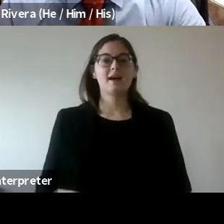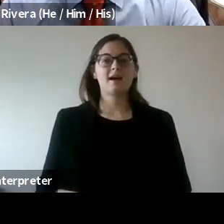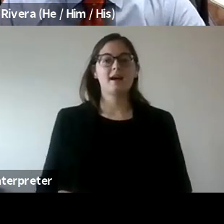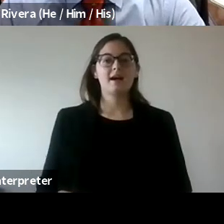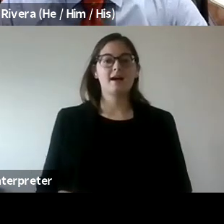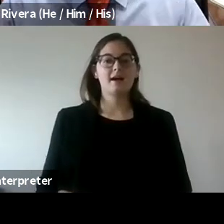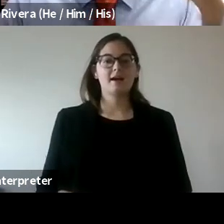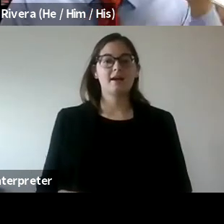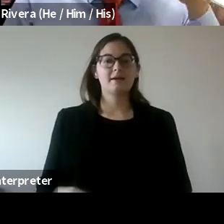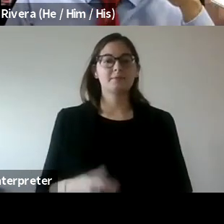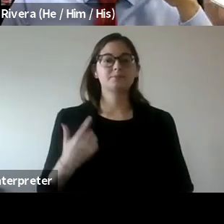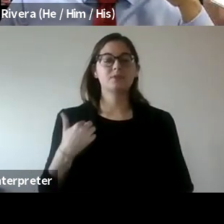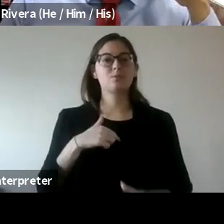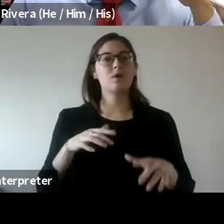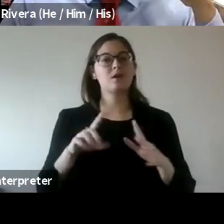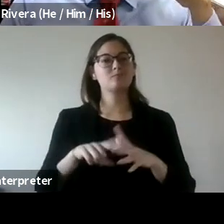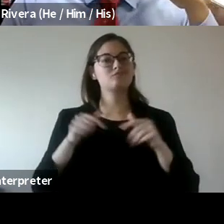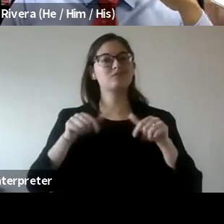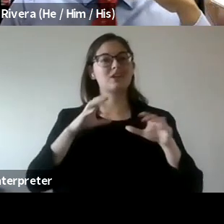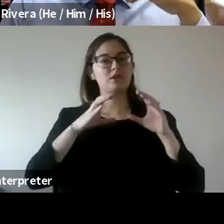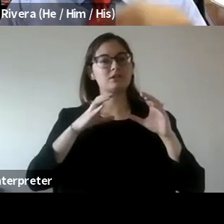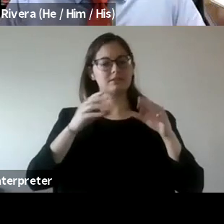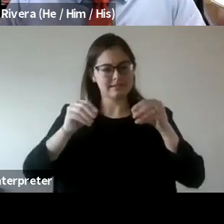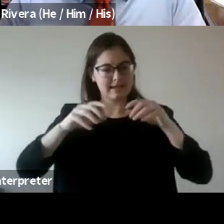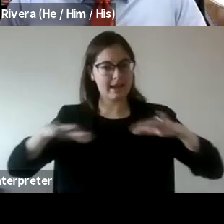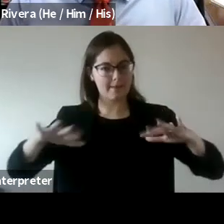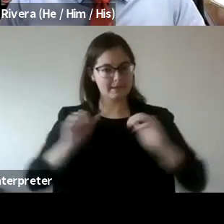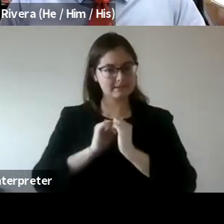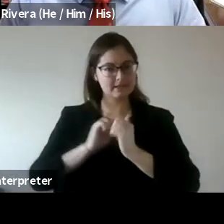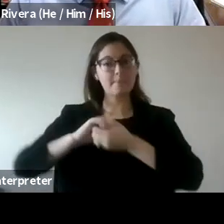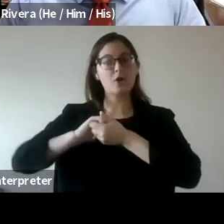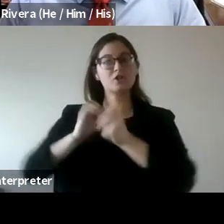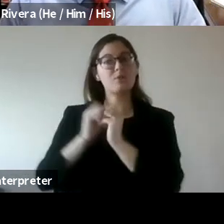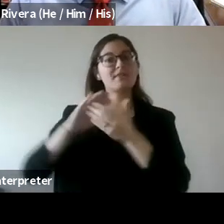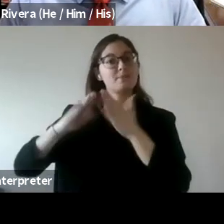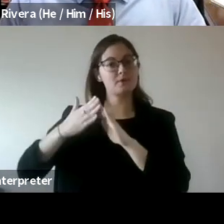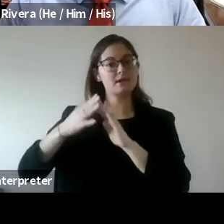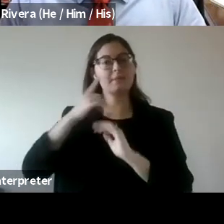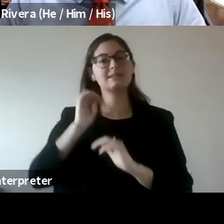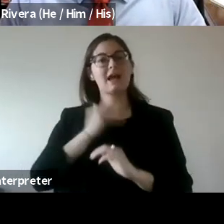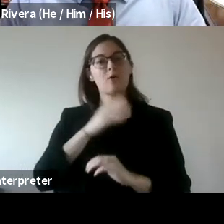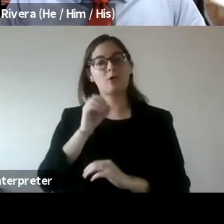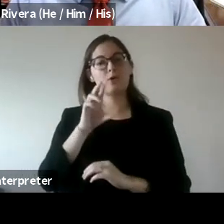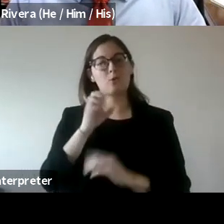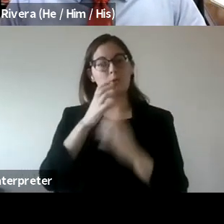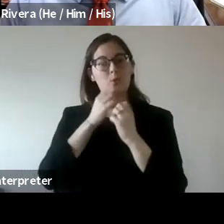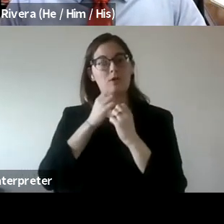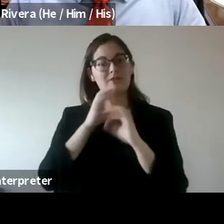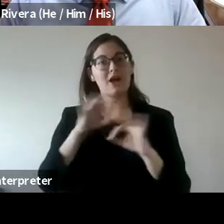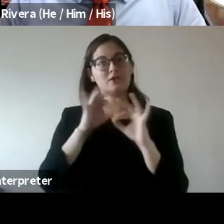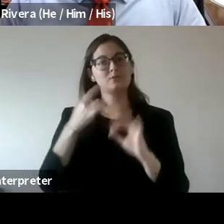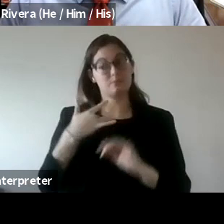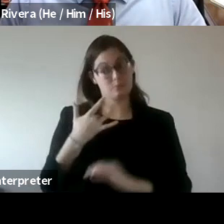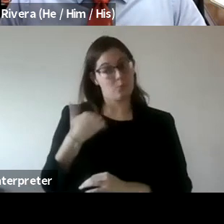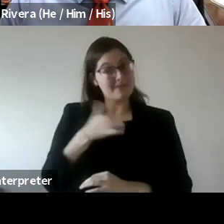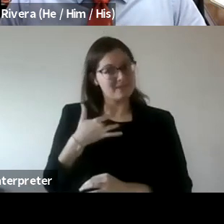We're taking up these conversations as a campus in partnership with the community because our core values, we feel, compel us to